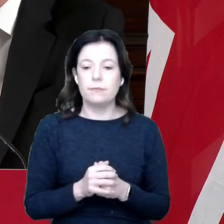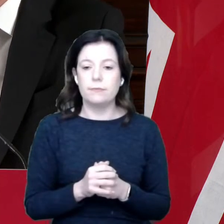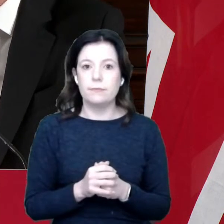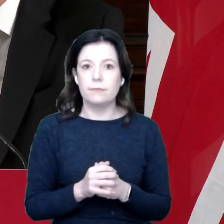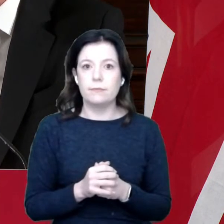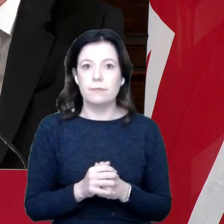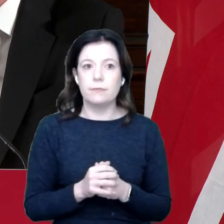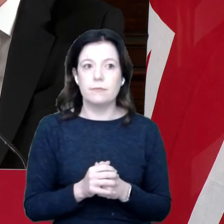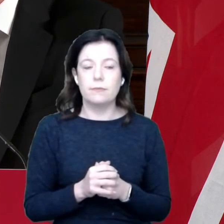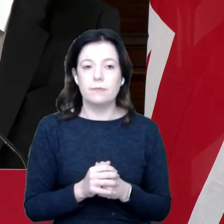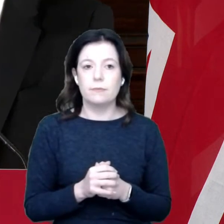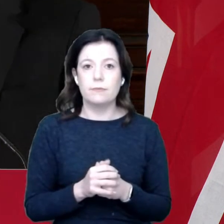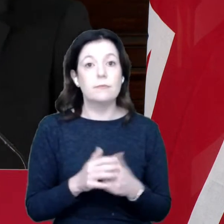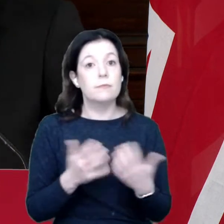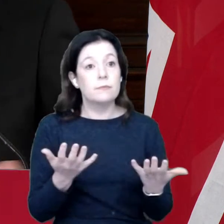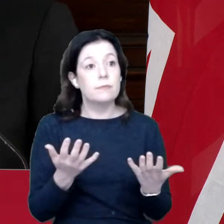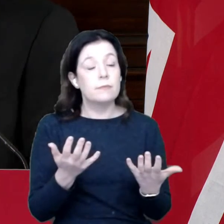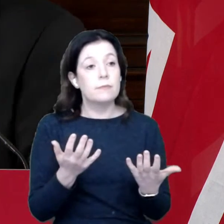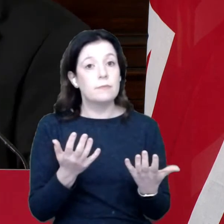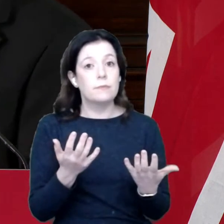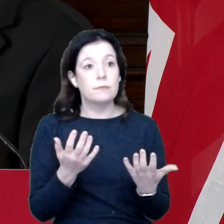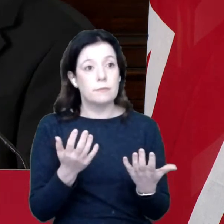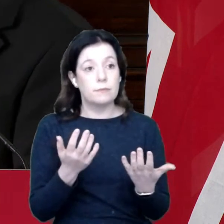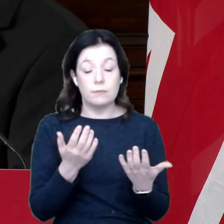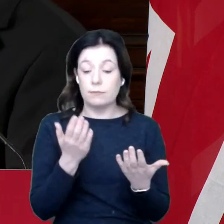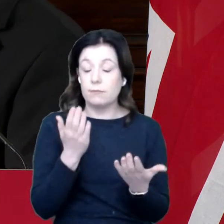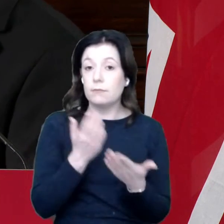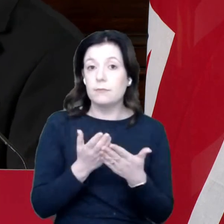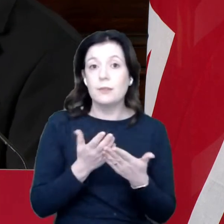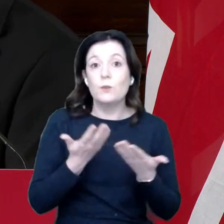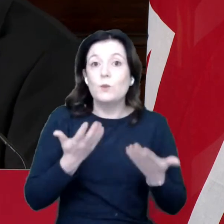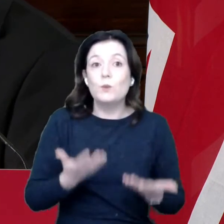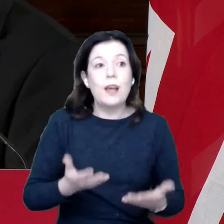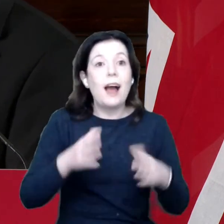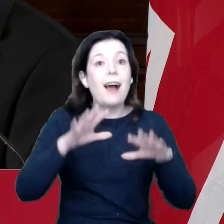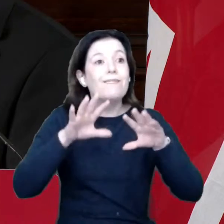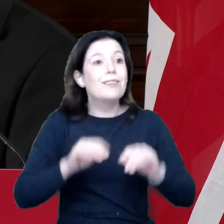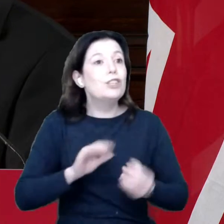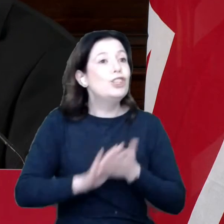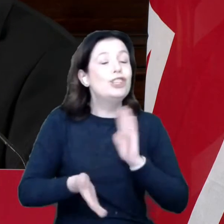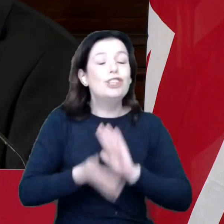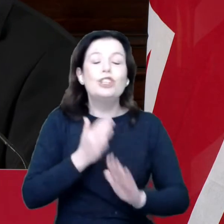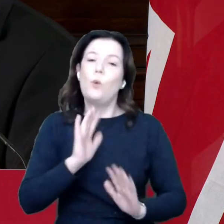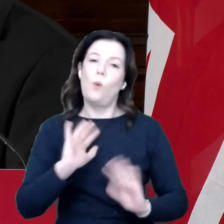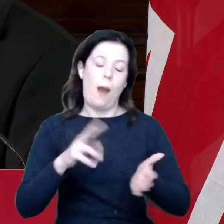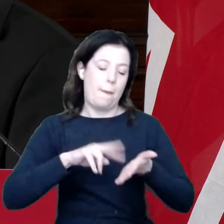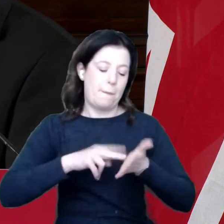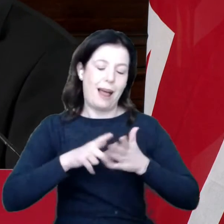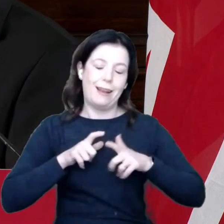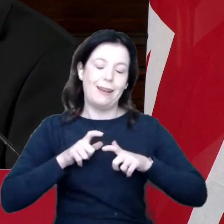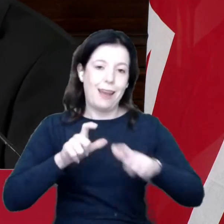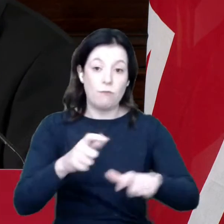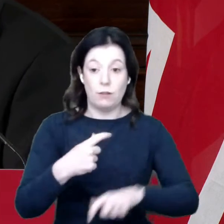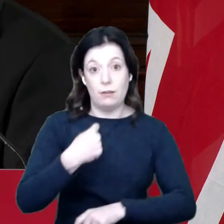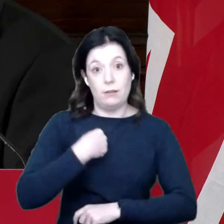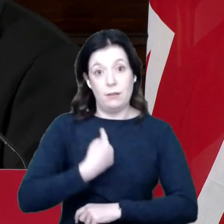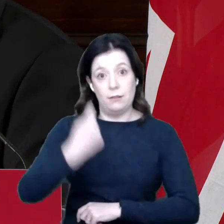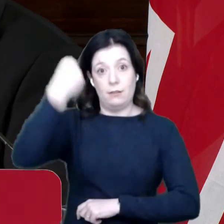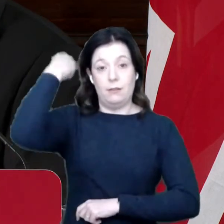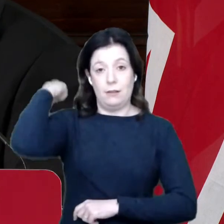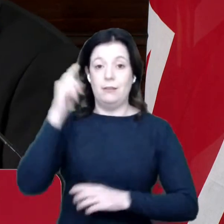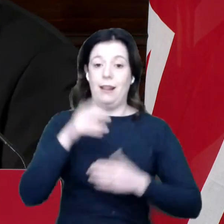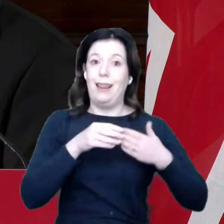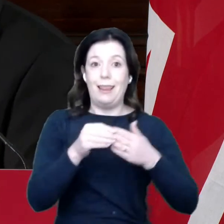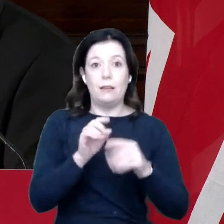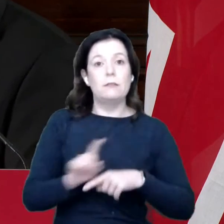work against anti-Semitism is never over. It was absolutely clear to me when I took over as leader of the Labour Party that we had to change the